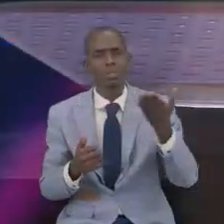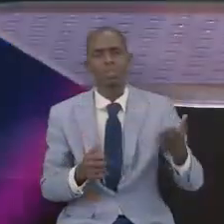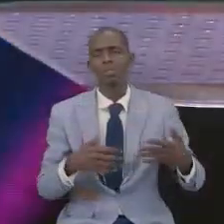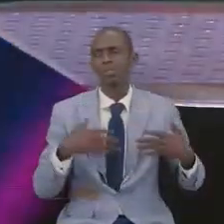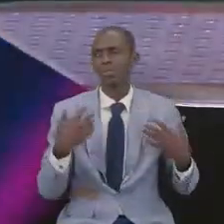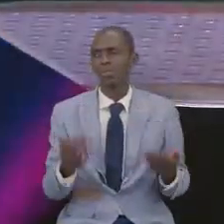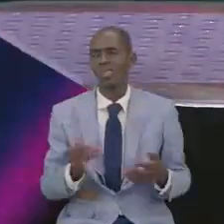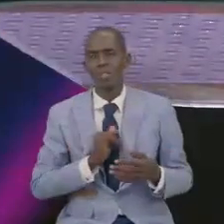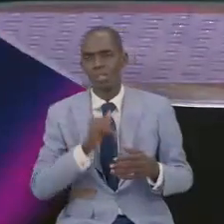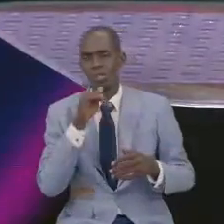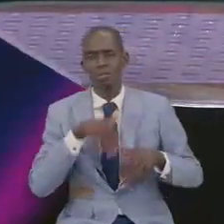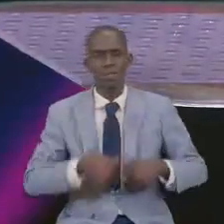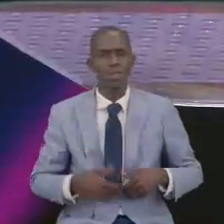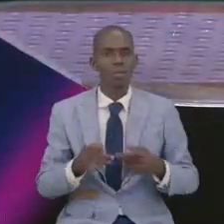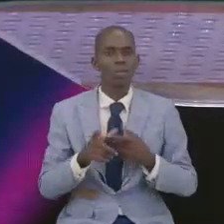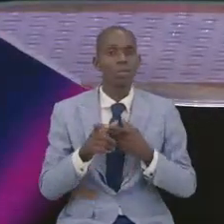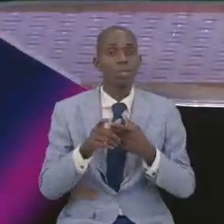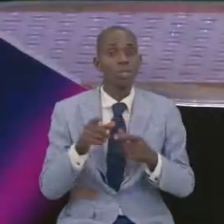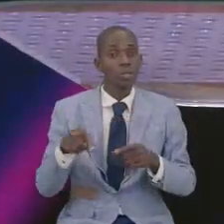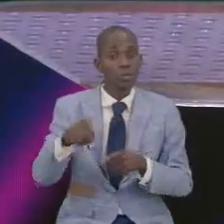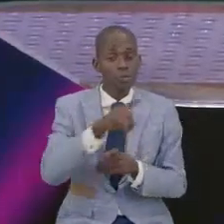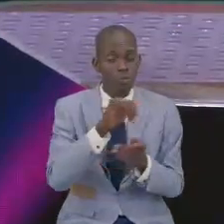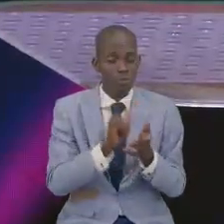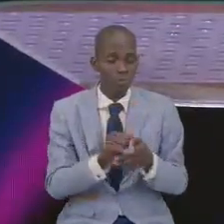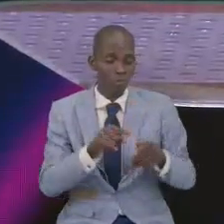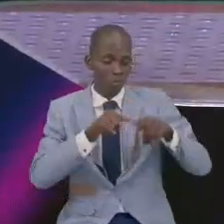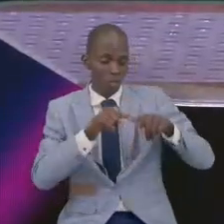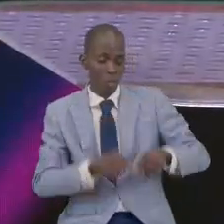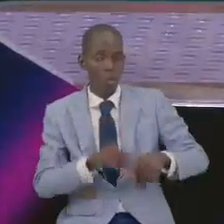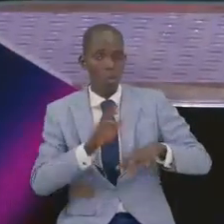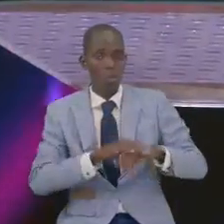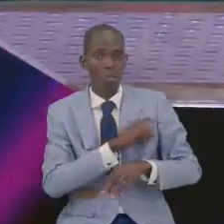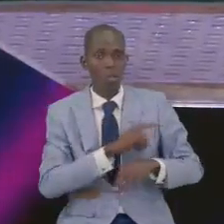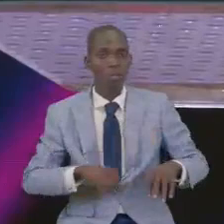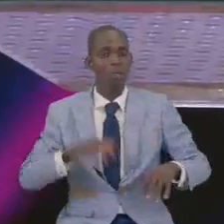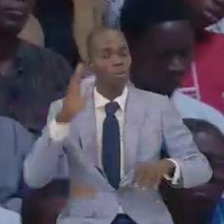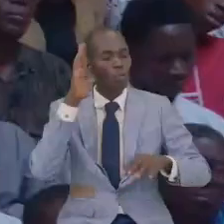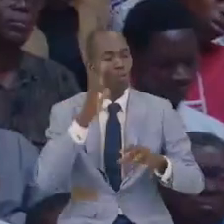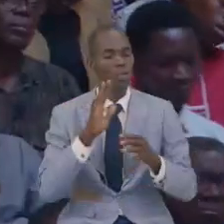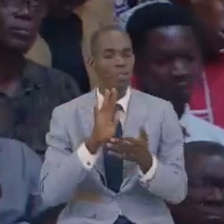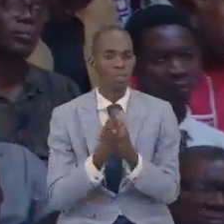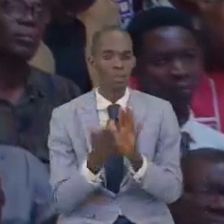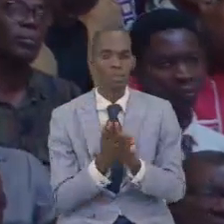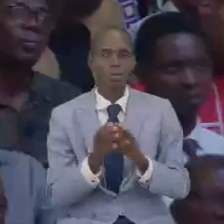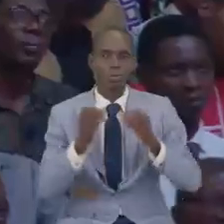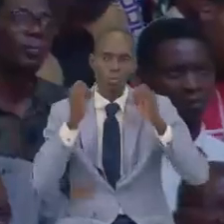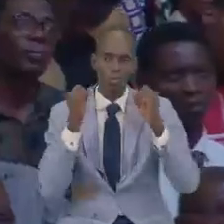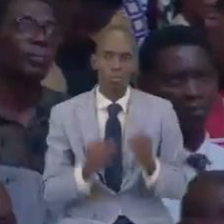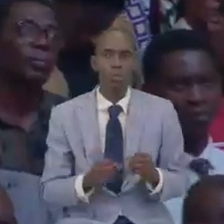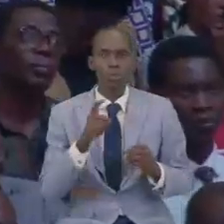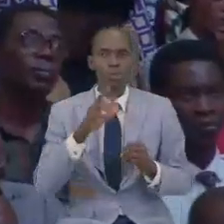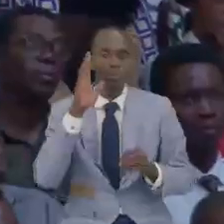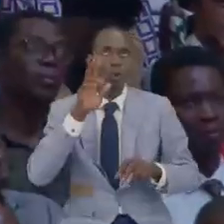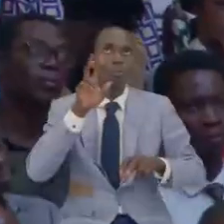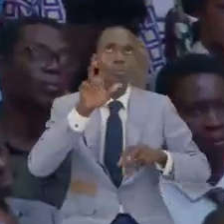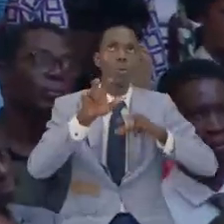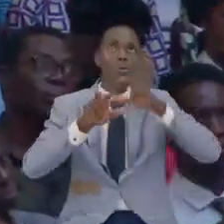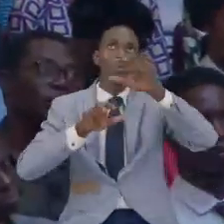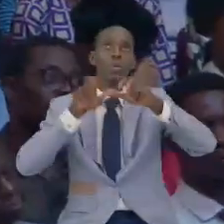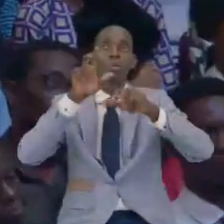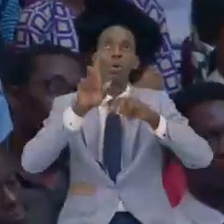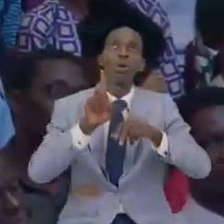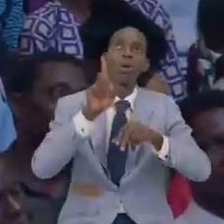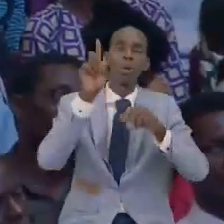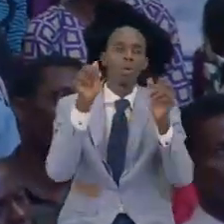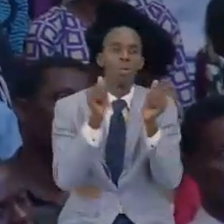waited upon the Lord. They that wait upon the Lord shall renew their strength. They shall mount up with wings